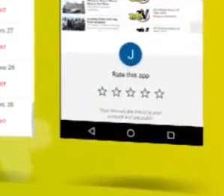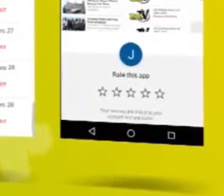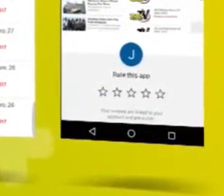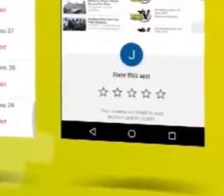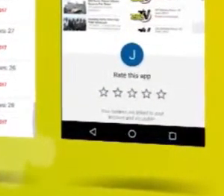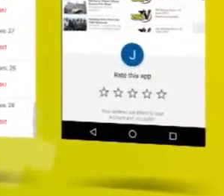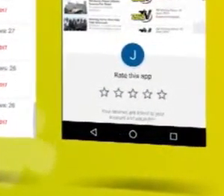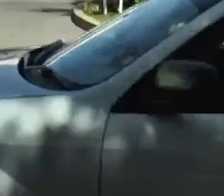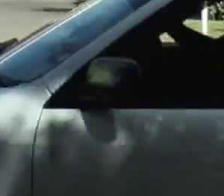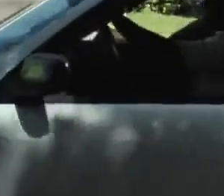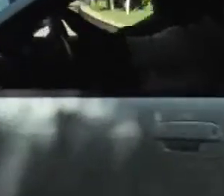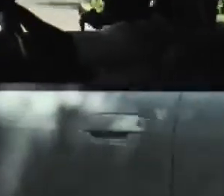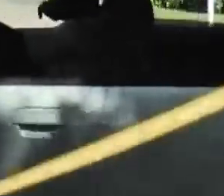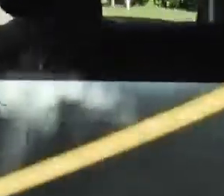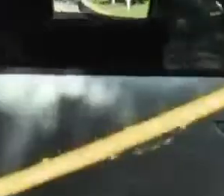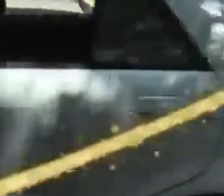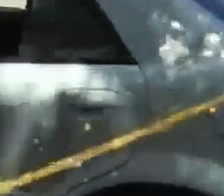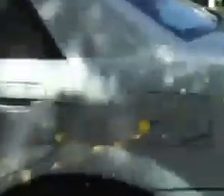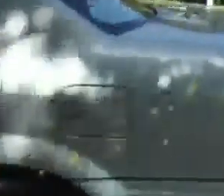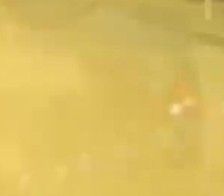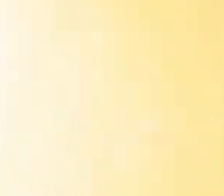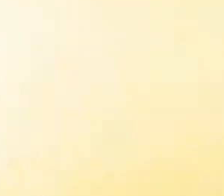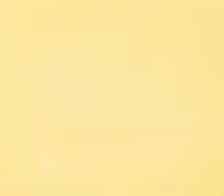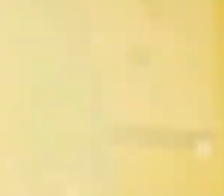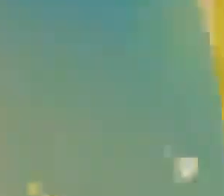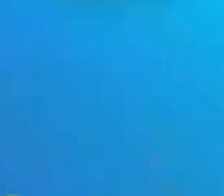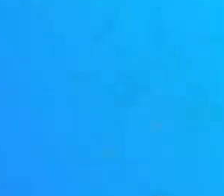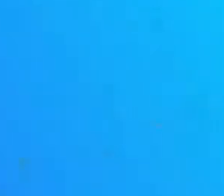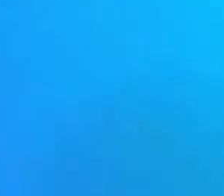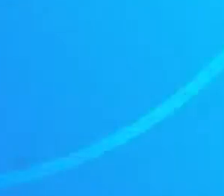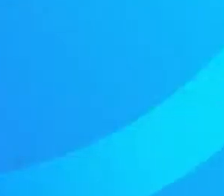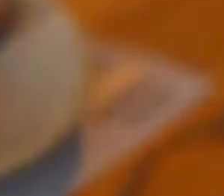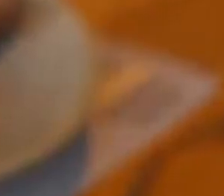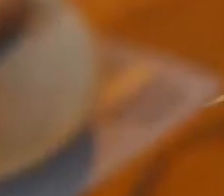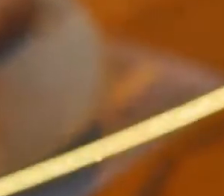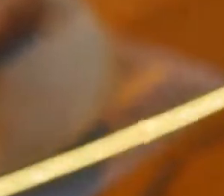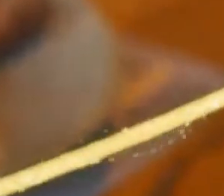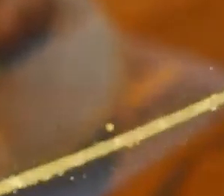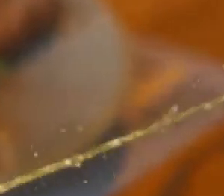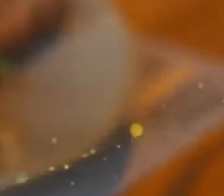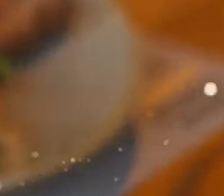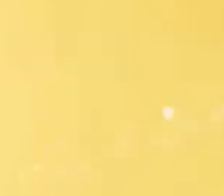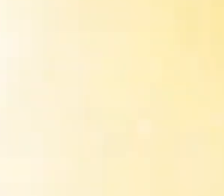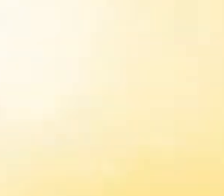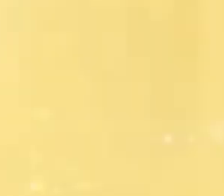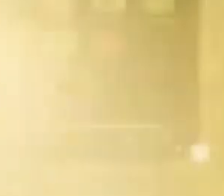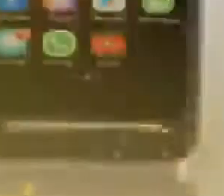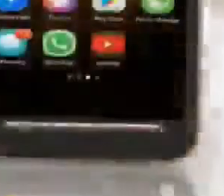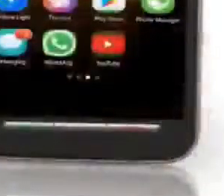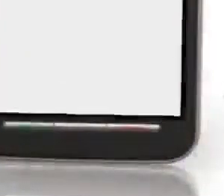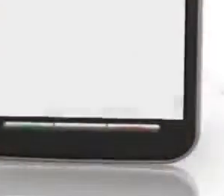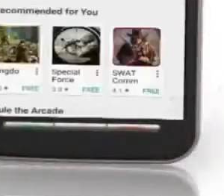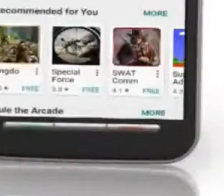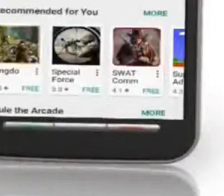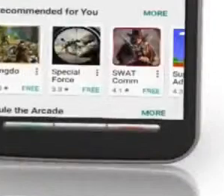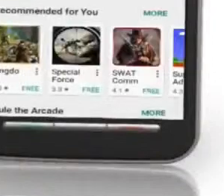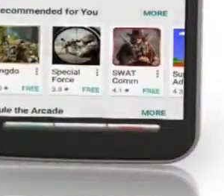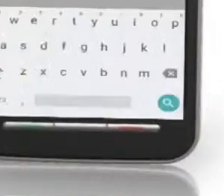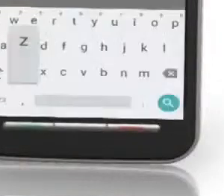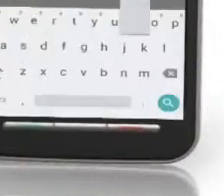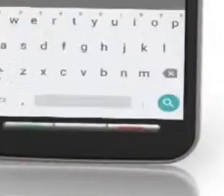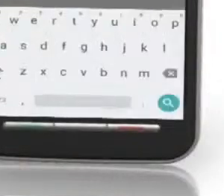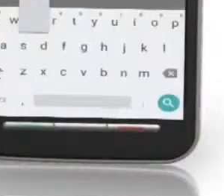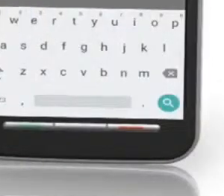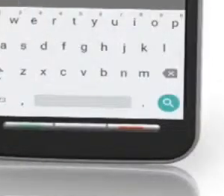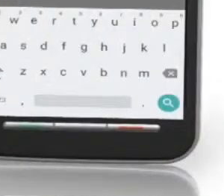so much more. Always on the go? Get the ZIZ mobile app today. Visit the App Store on your smartphone or tablet